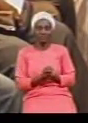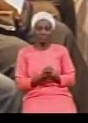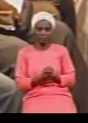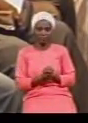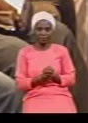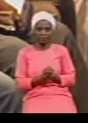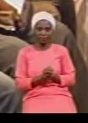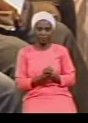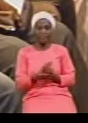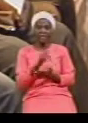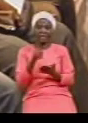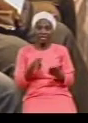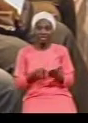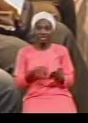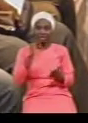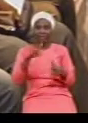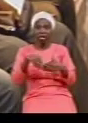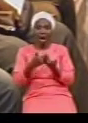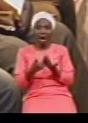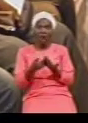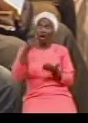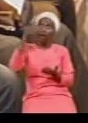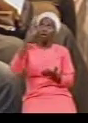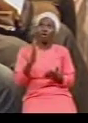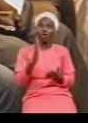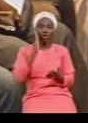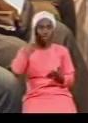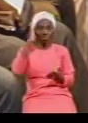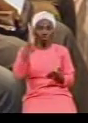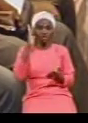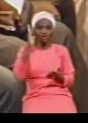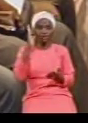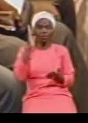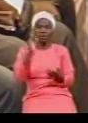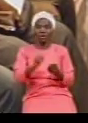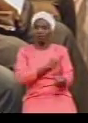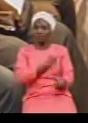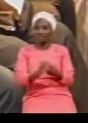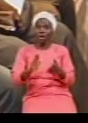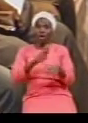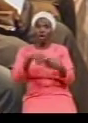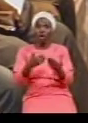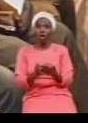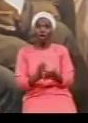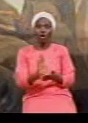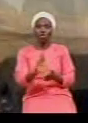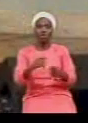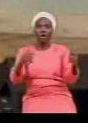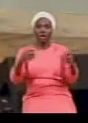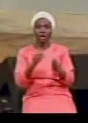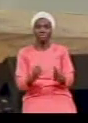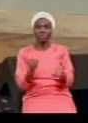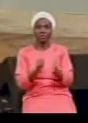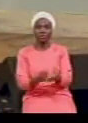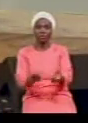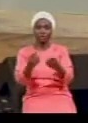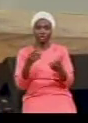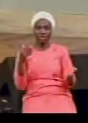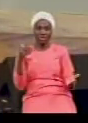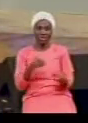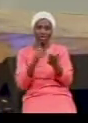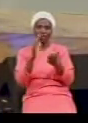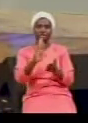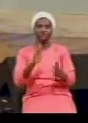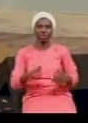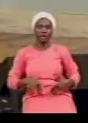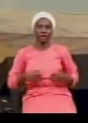This is how God will defeat all your enemies that come against your life. You are going to